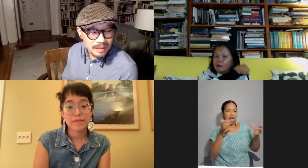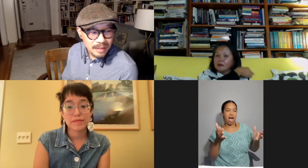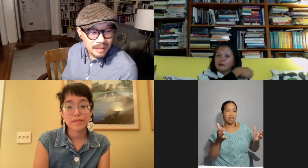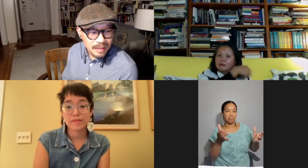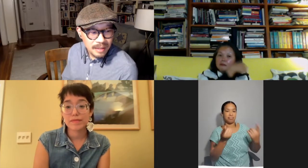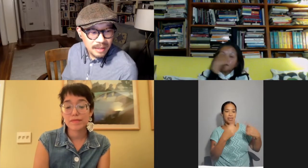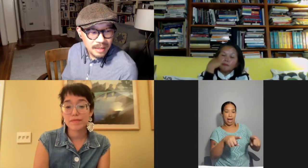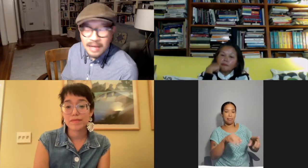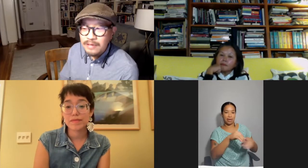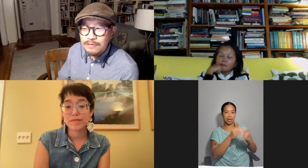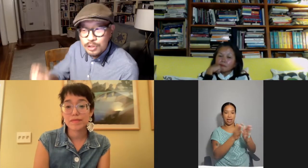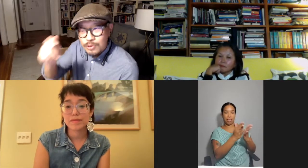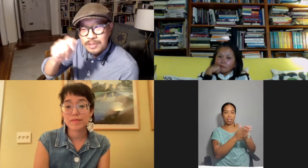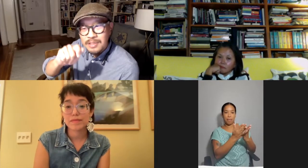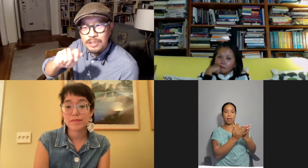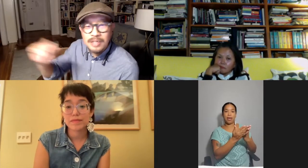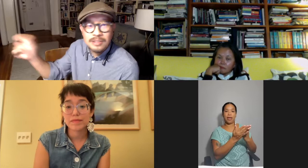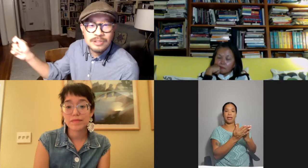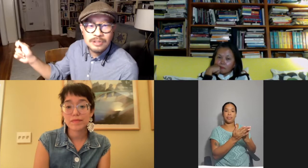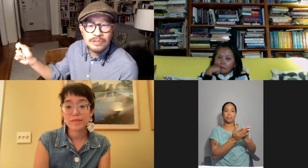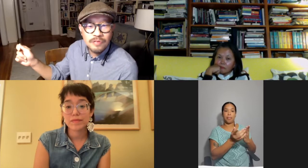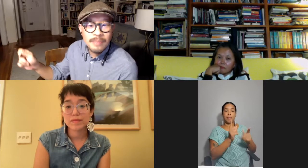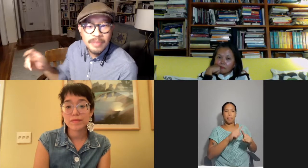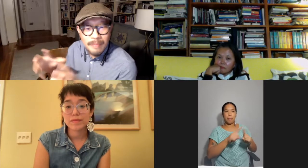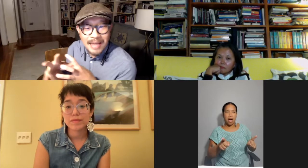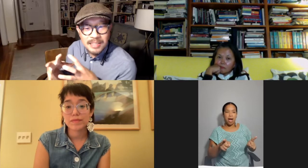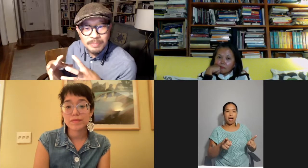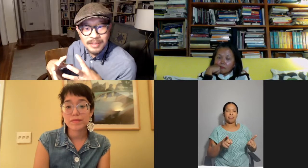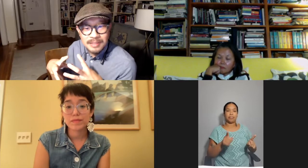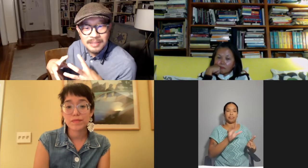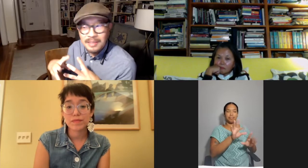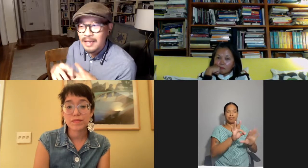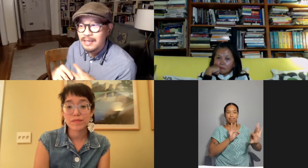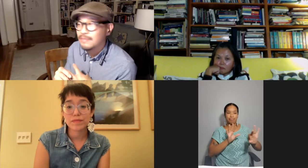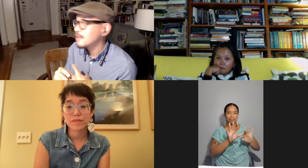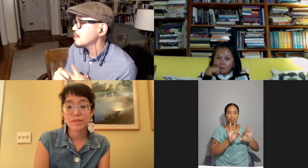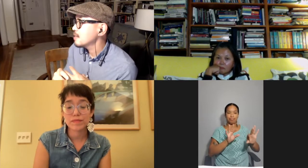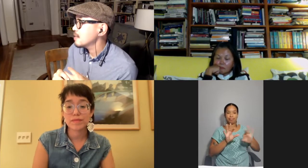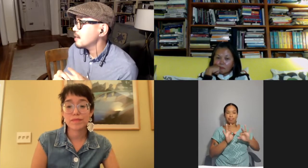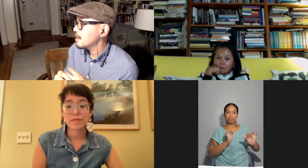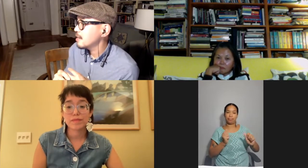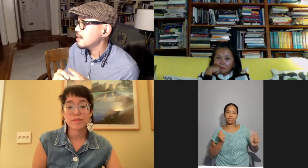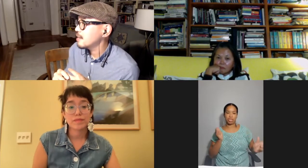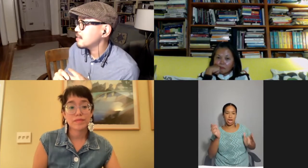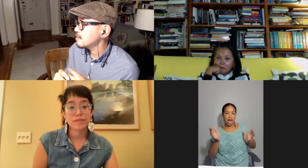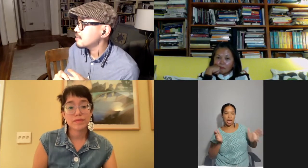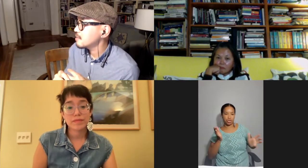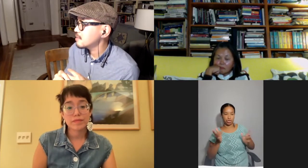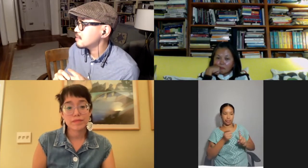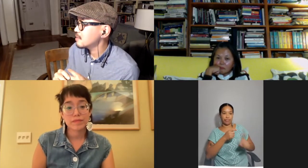it kind of chooses gestures from the maximalist kind of